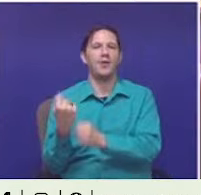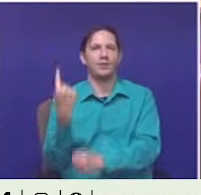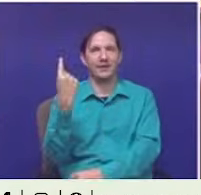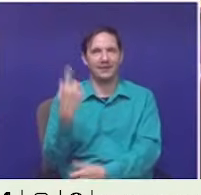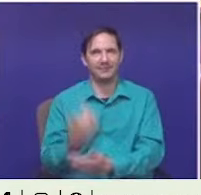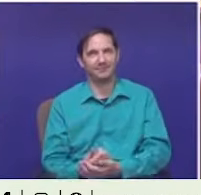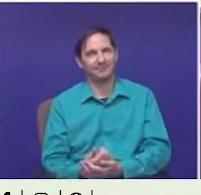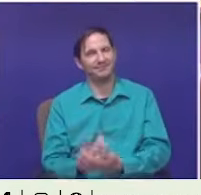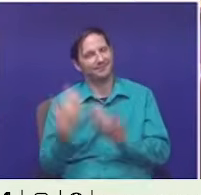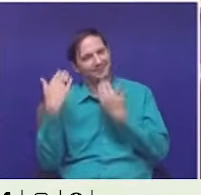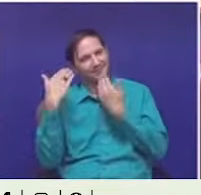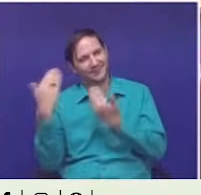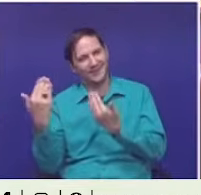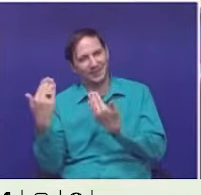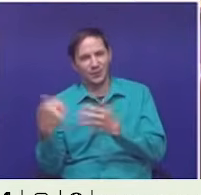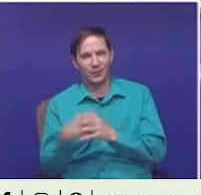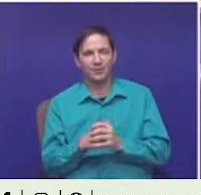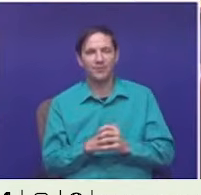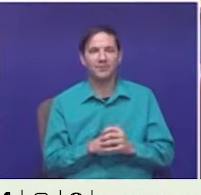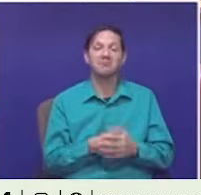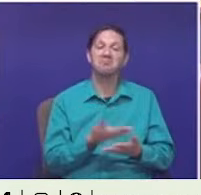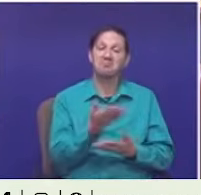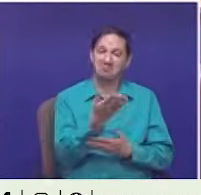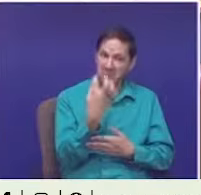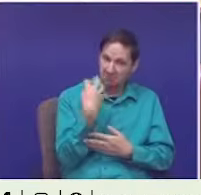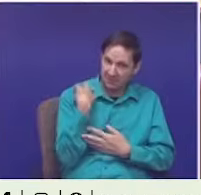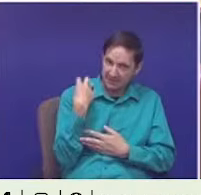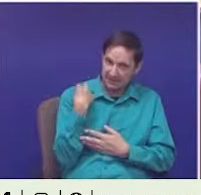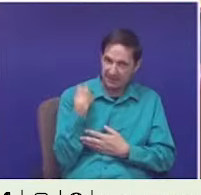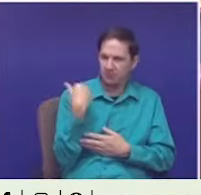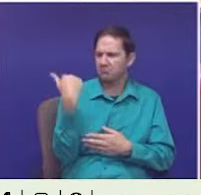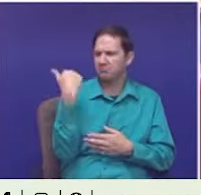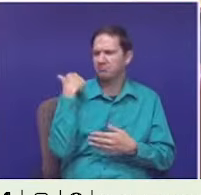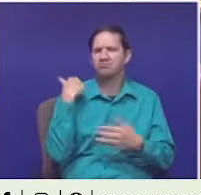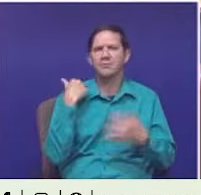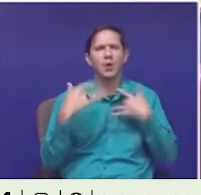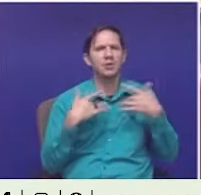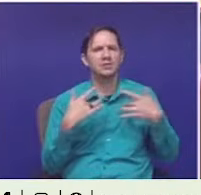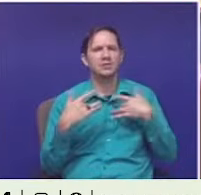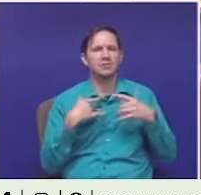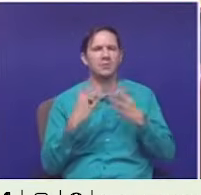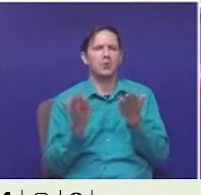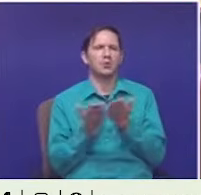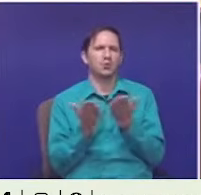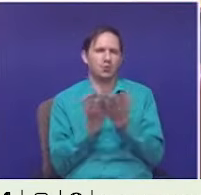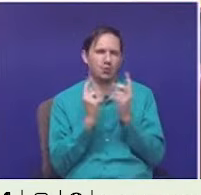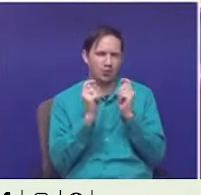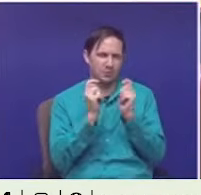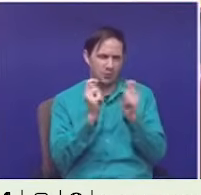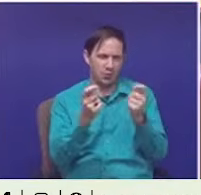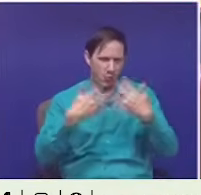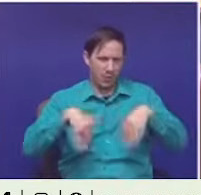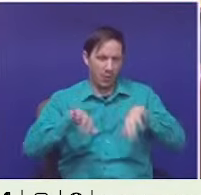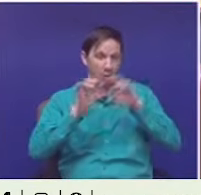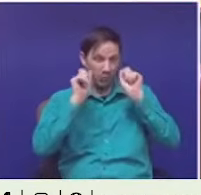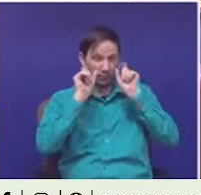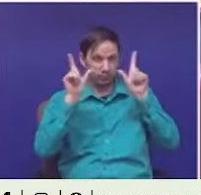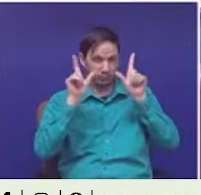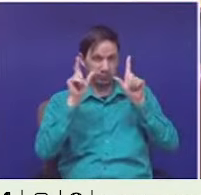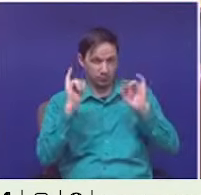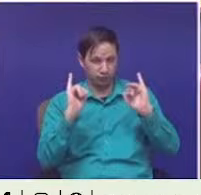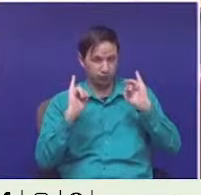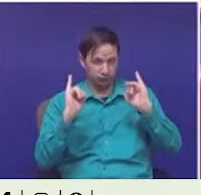Thank you very much. Honourable Minister, in light of the recent concerns regarding scholar transport that we all are taking quite